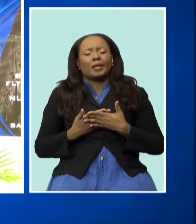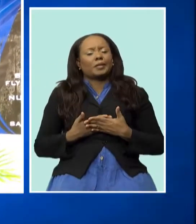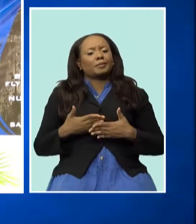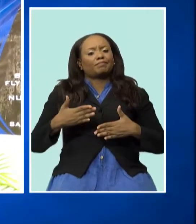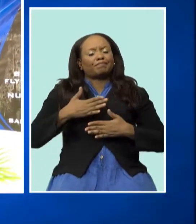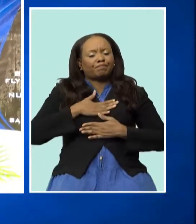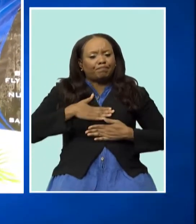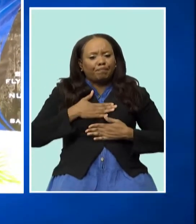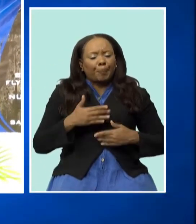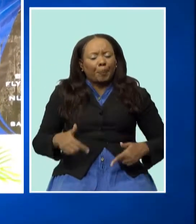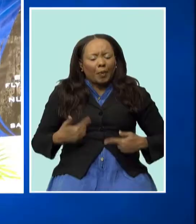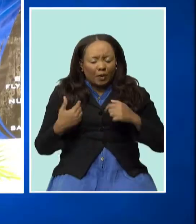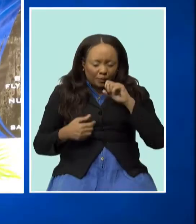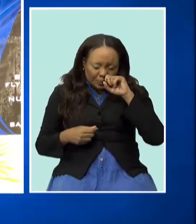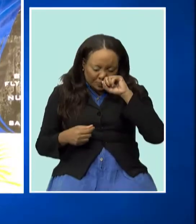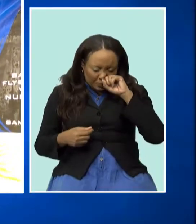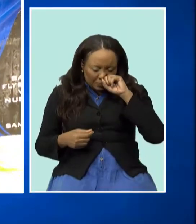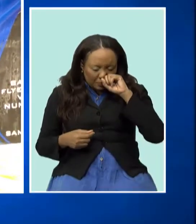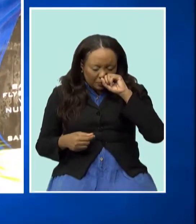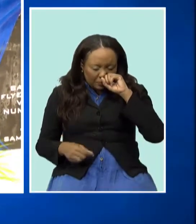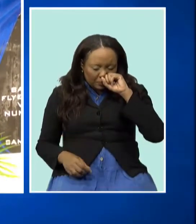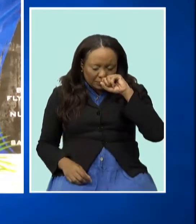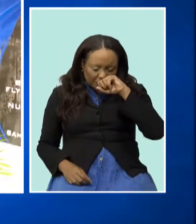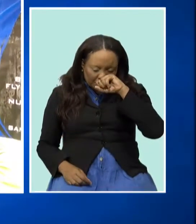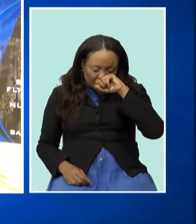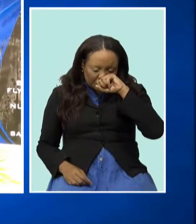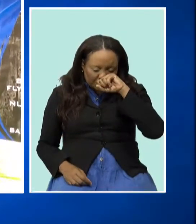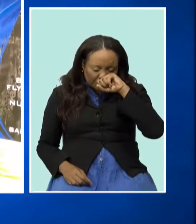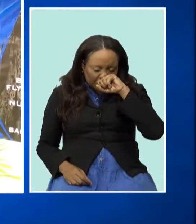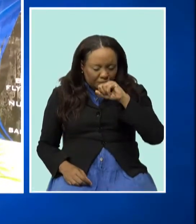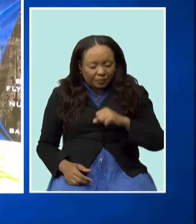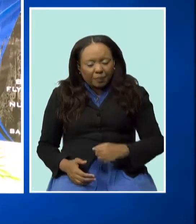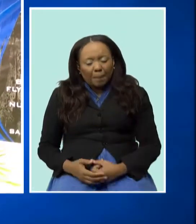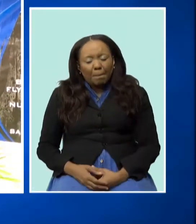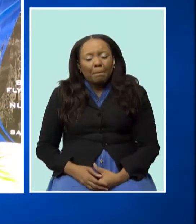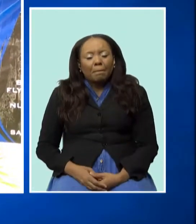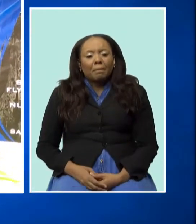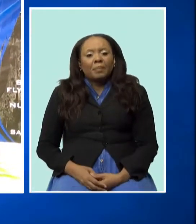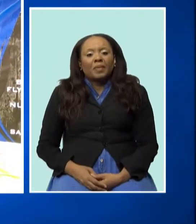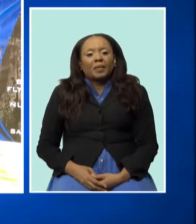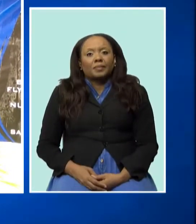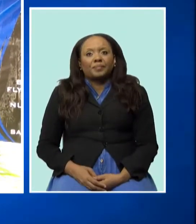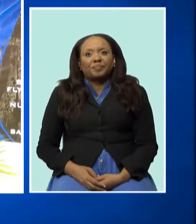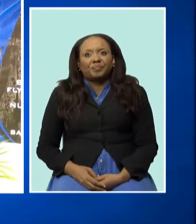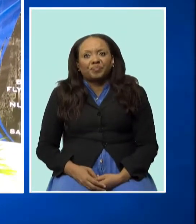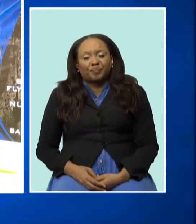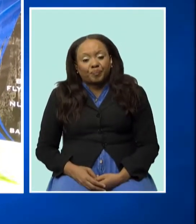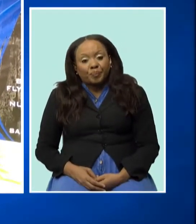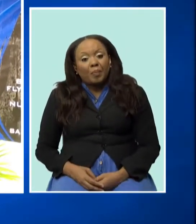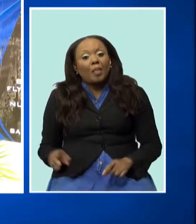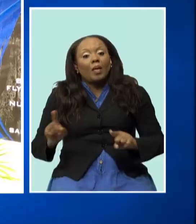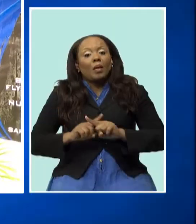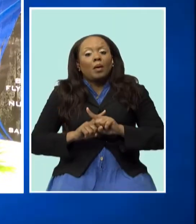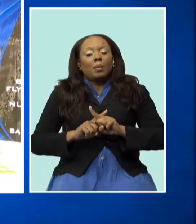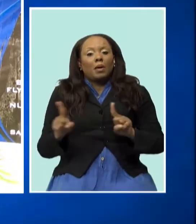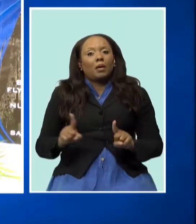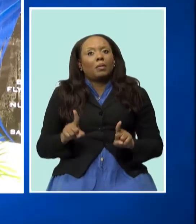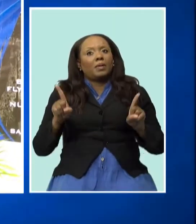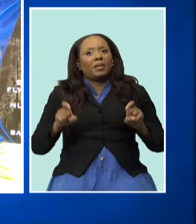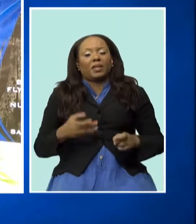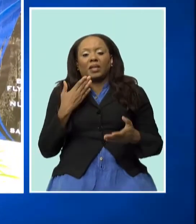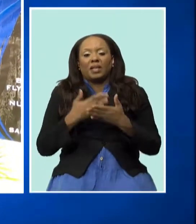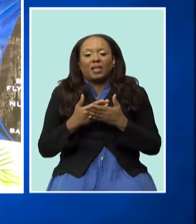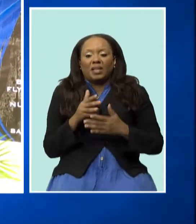do this if we have geographical spaces like those, like this one right here in the Botanical